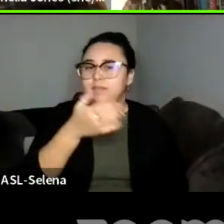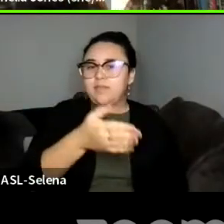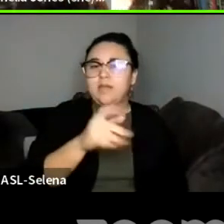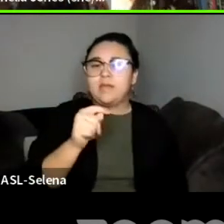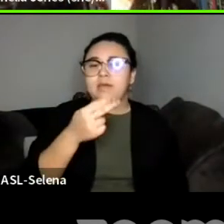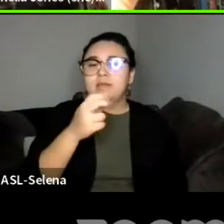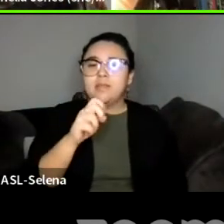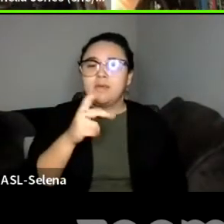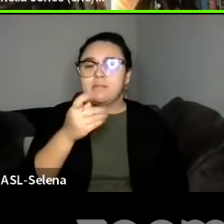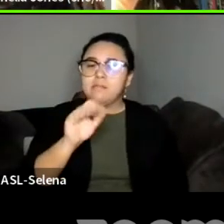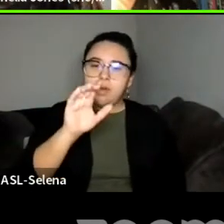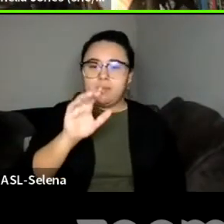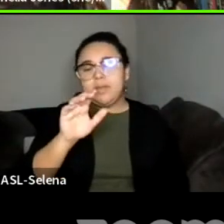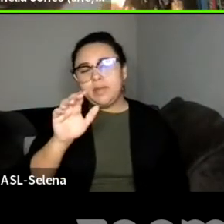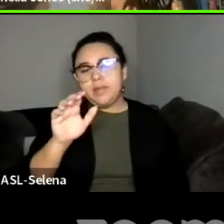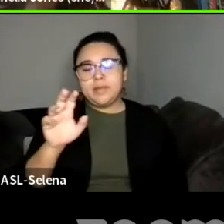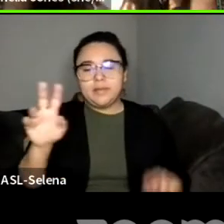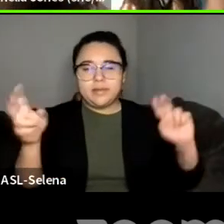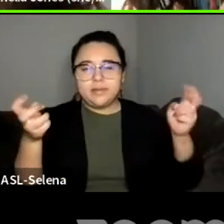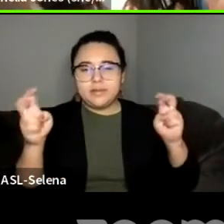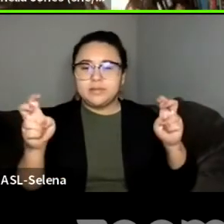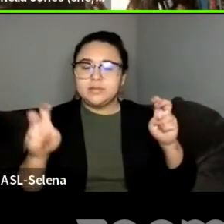a community of people